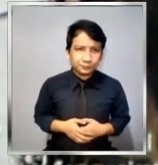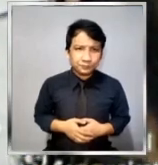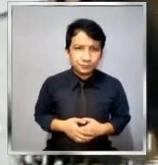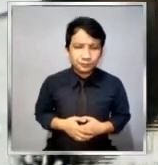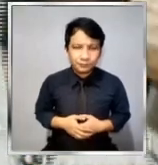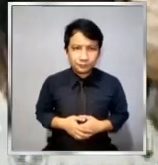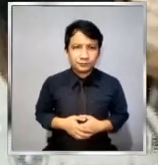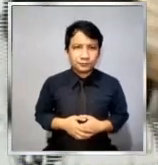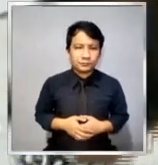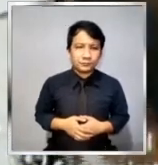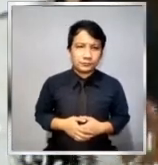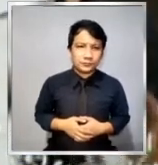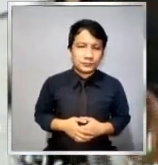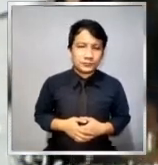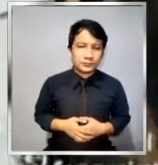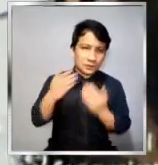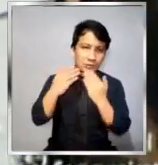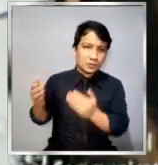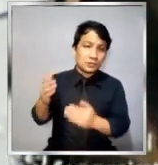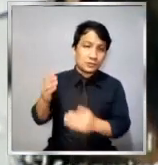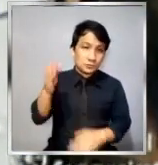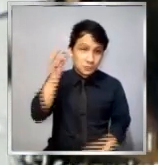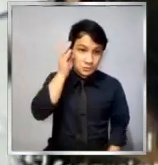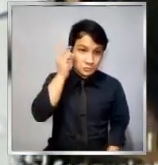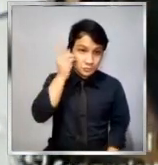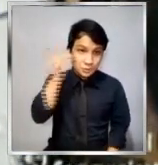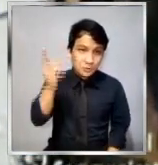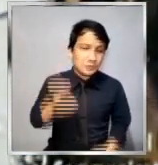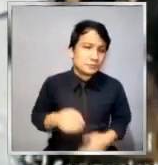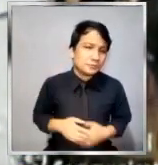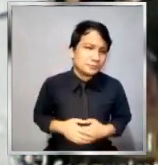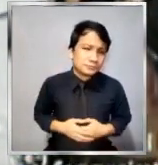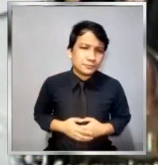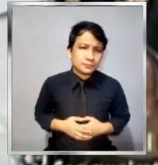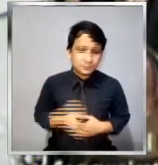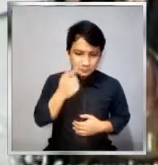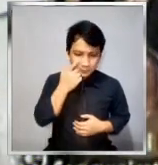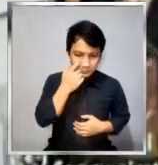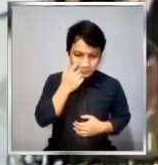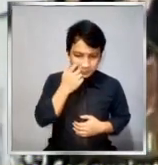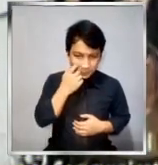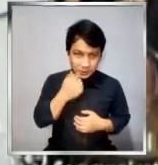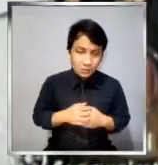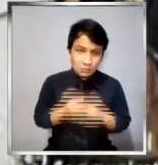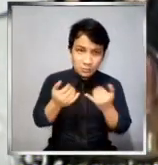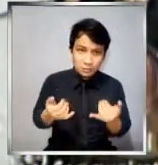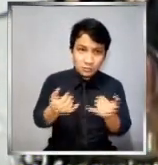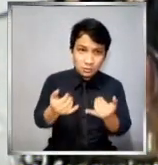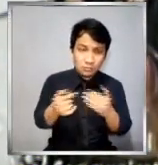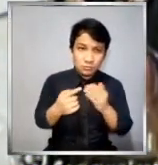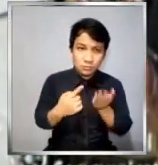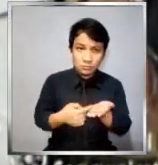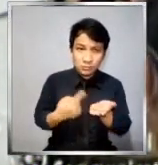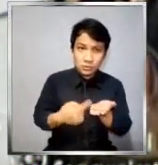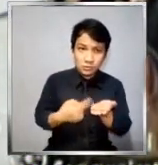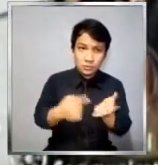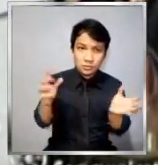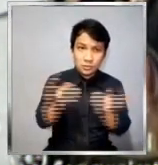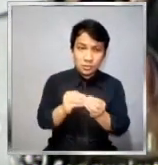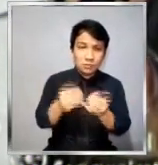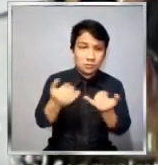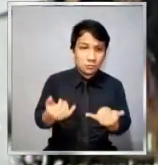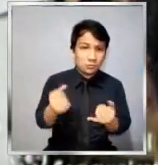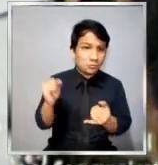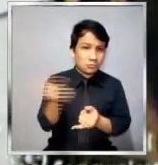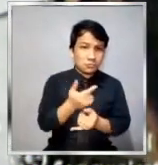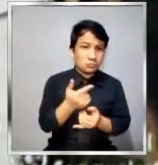Thank you, Secretary Duque. I think this winds up our discussion for today. By the